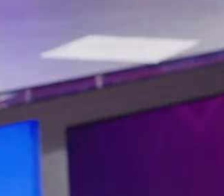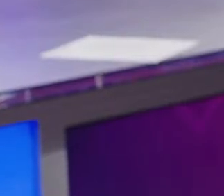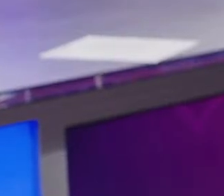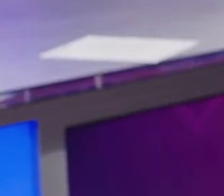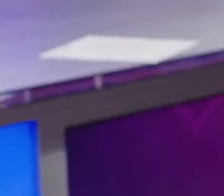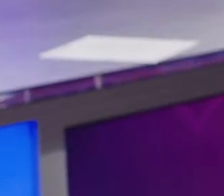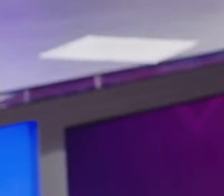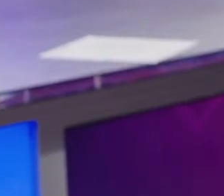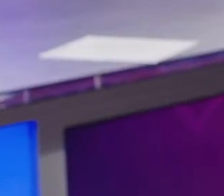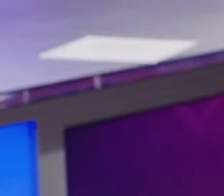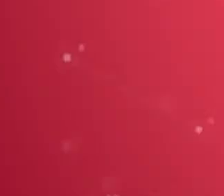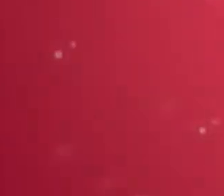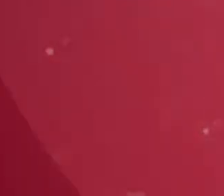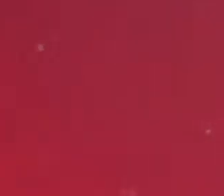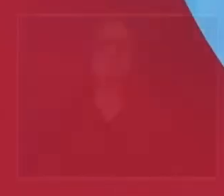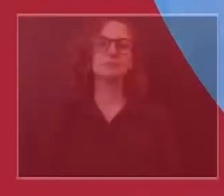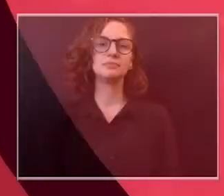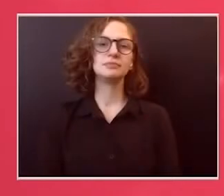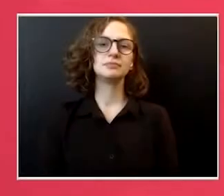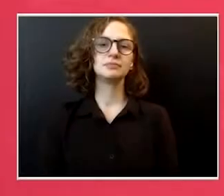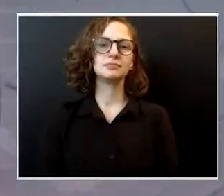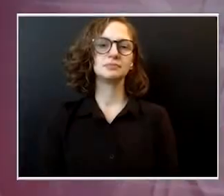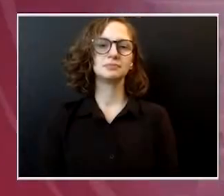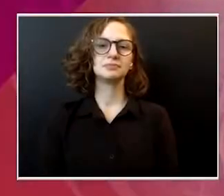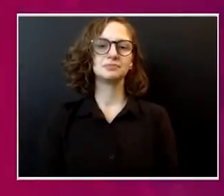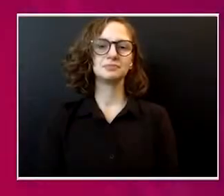of All Things Heart.